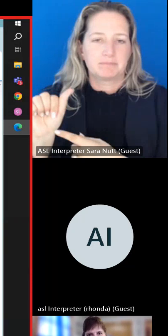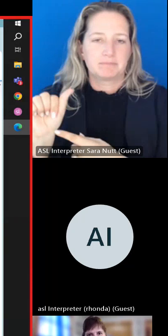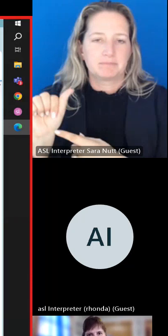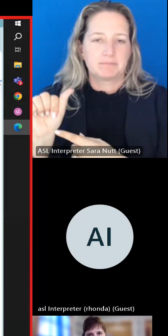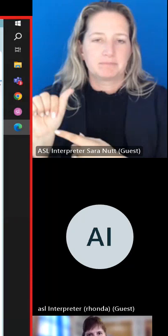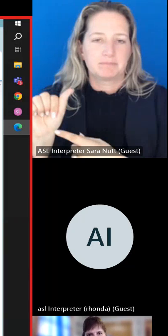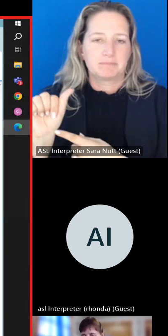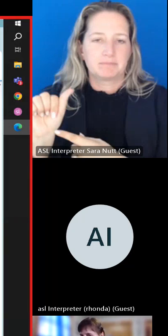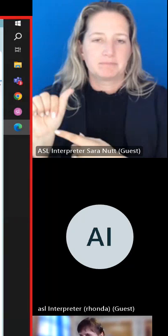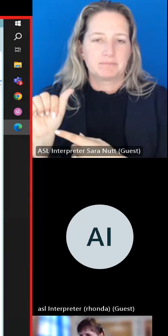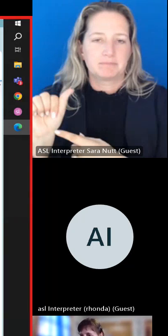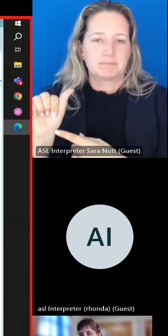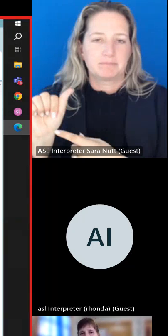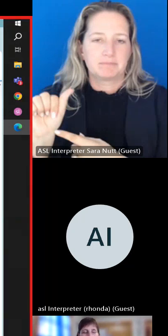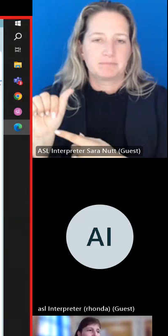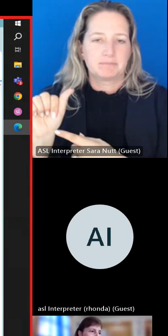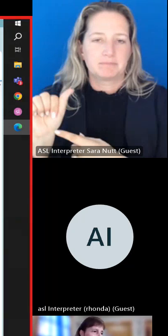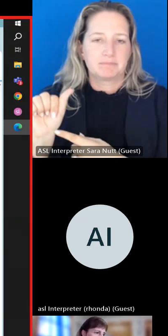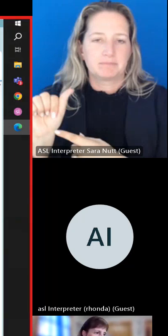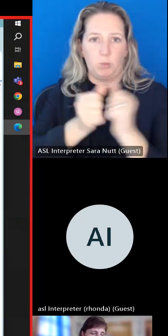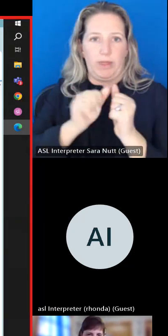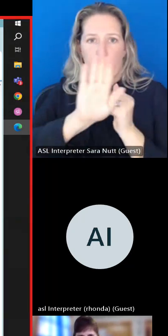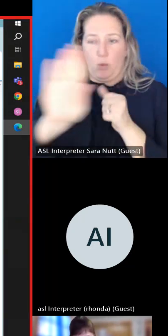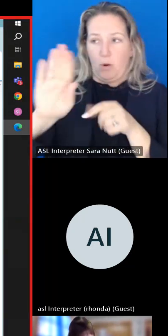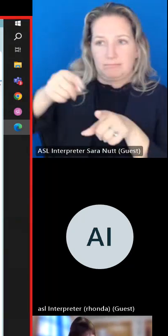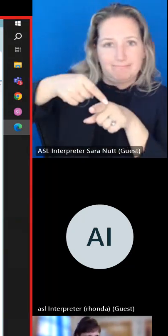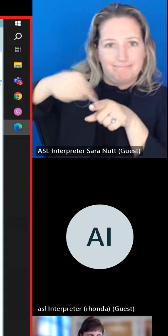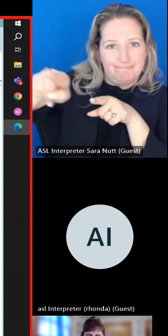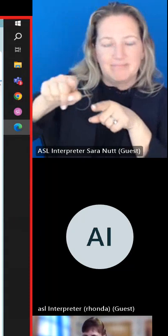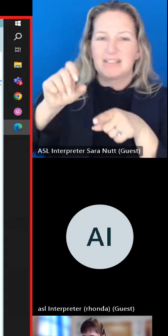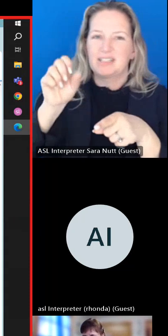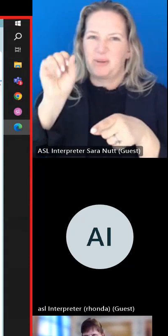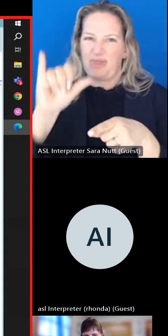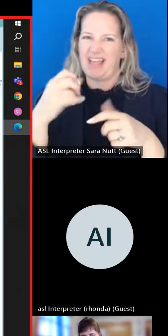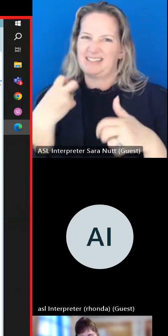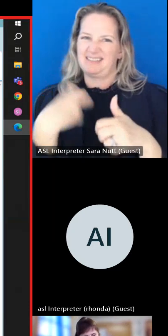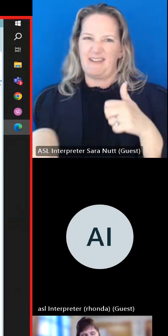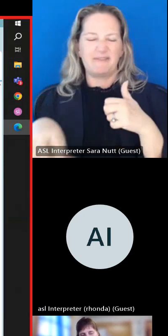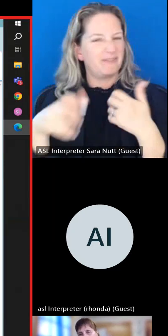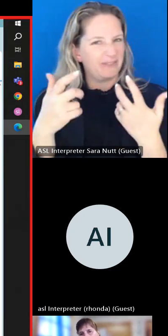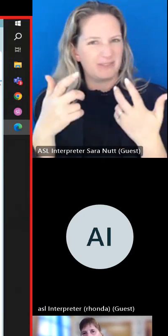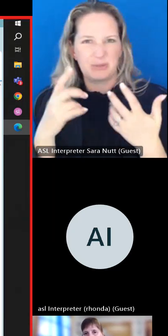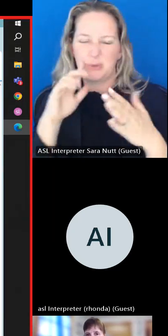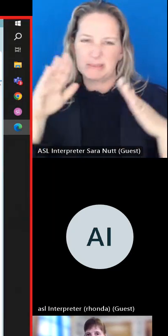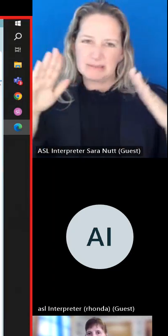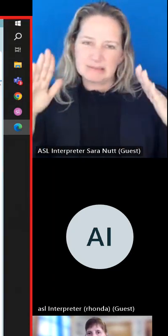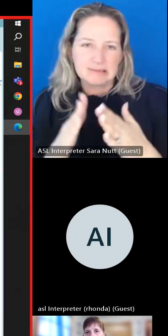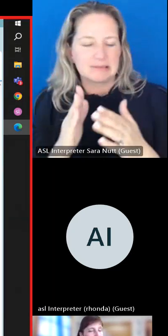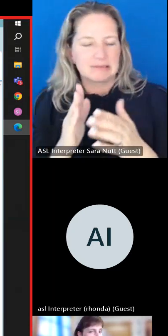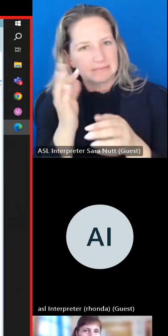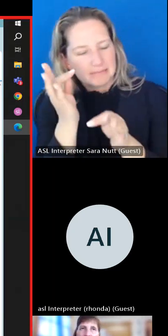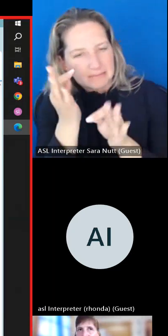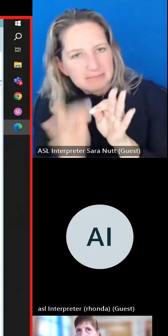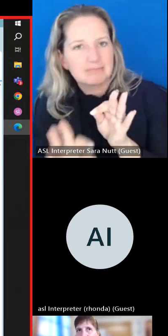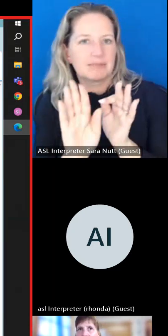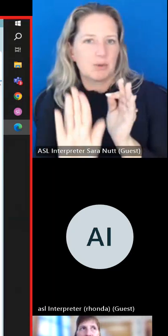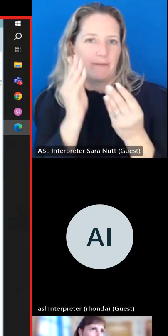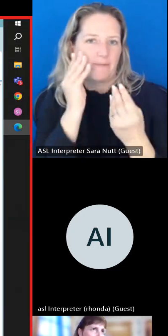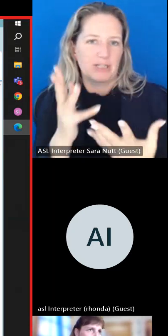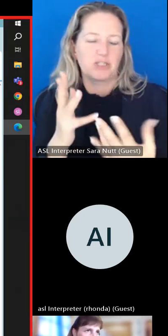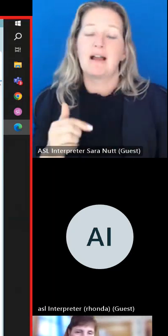I'll use myself as an example. I have a little interlude on graphic design. I love